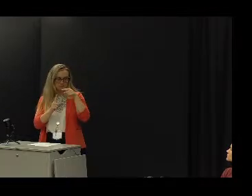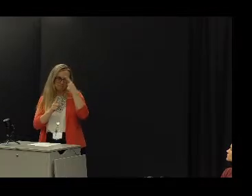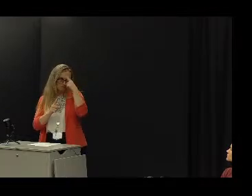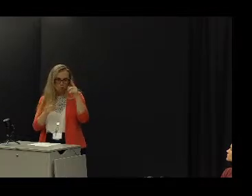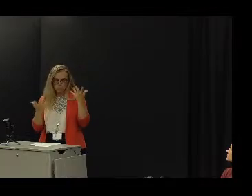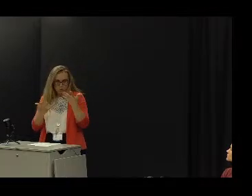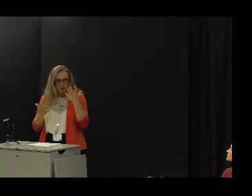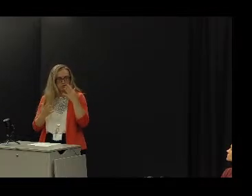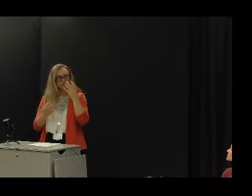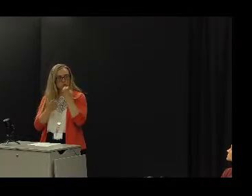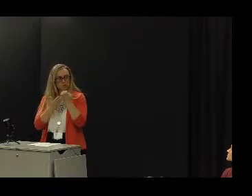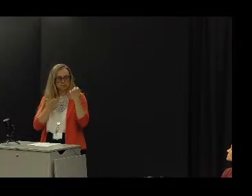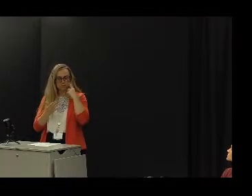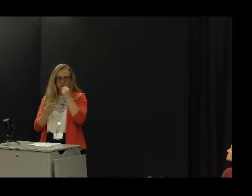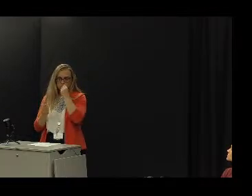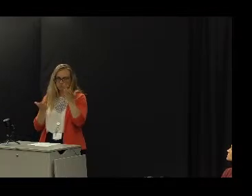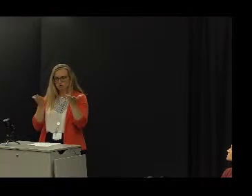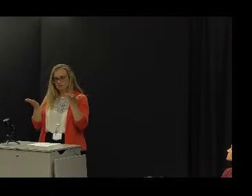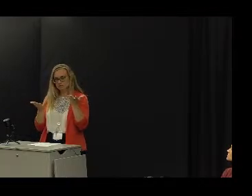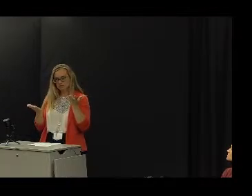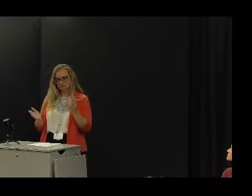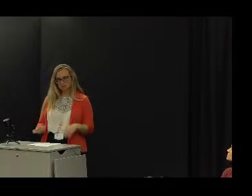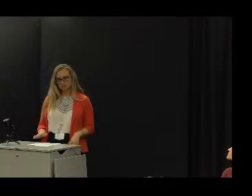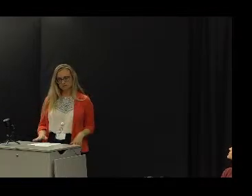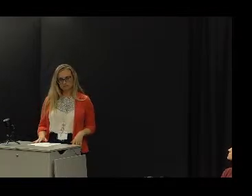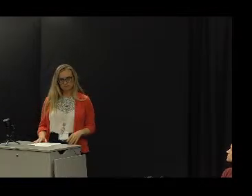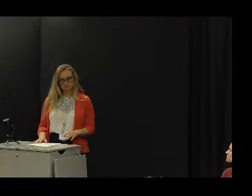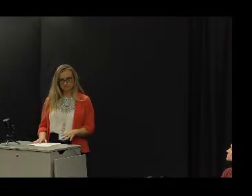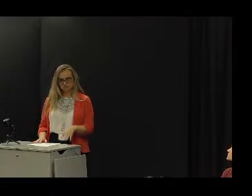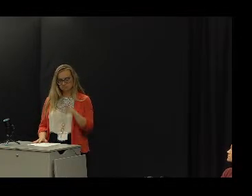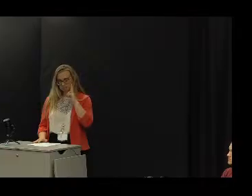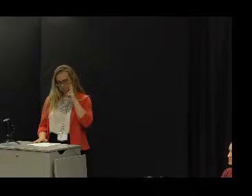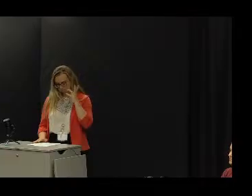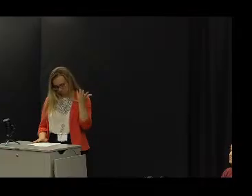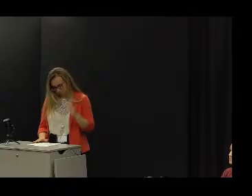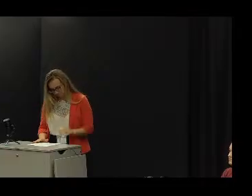It was a nutrition. It was $5,000 for equipment for food services.